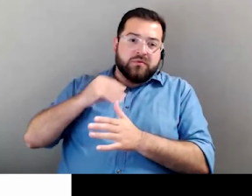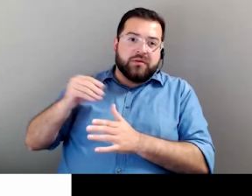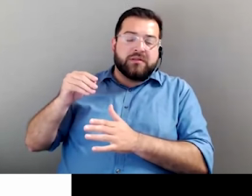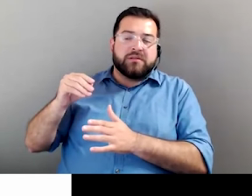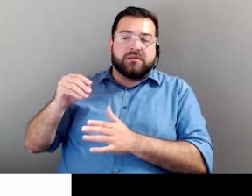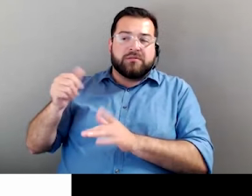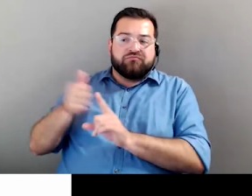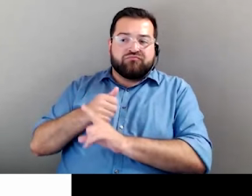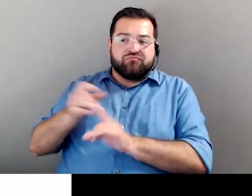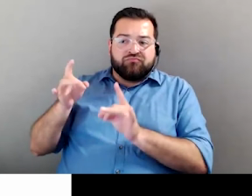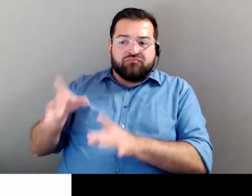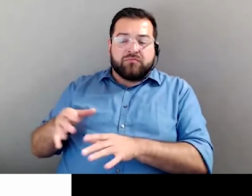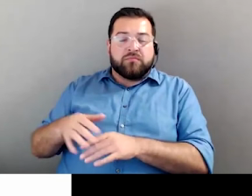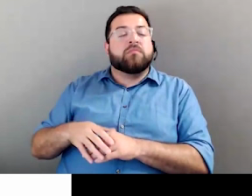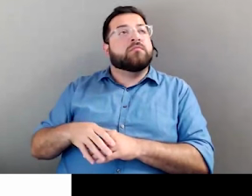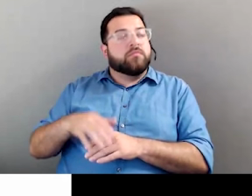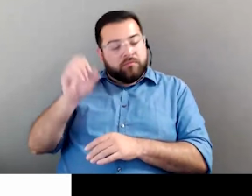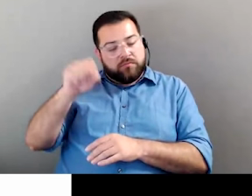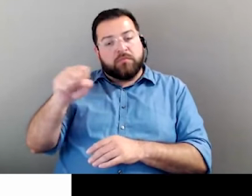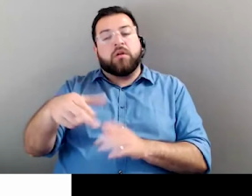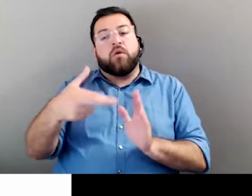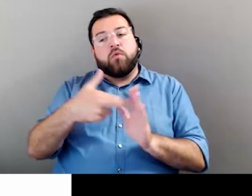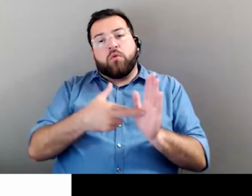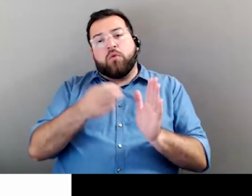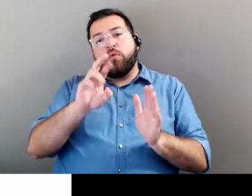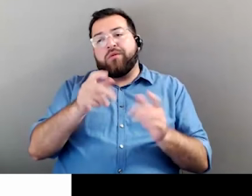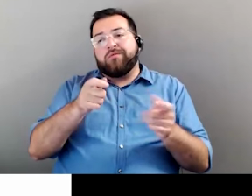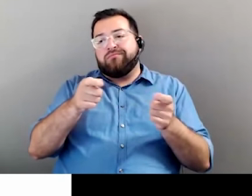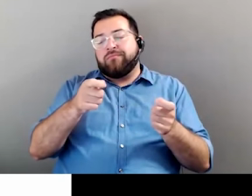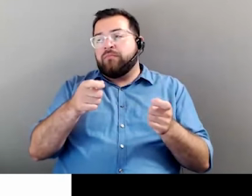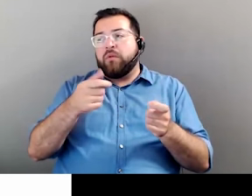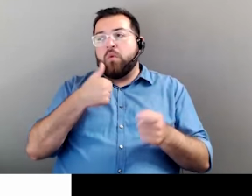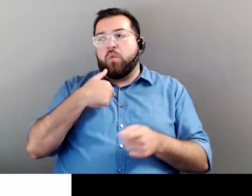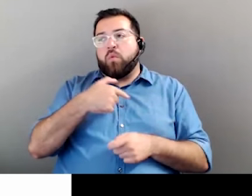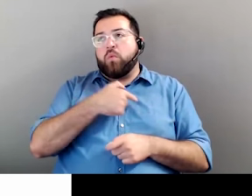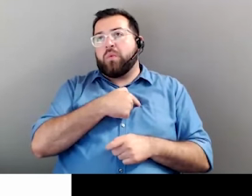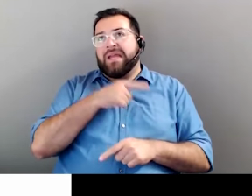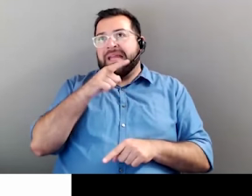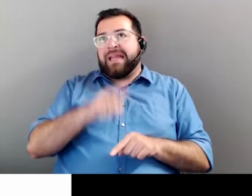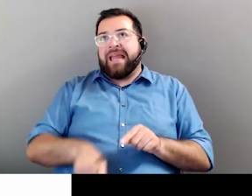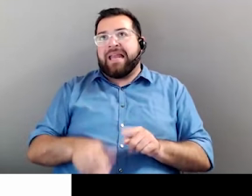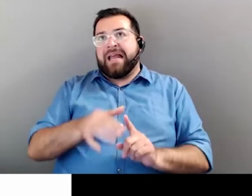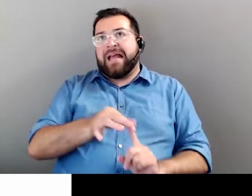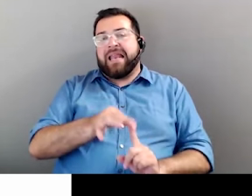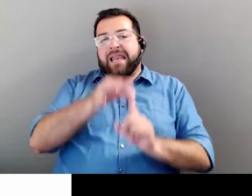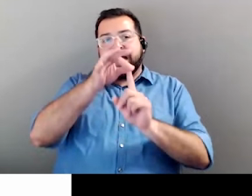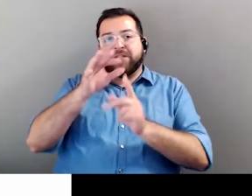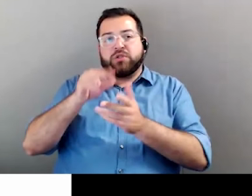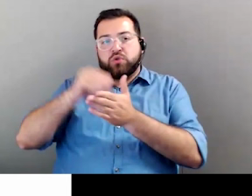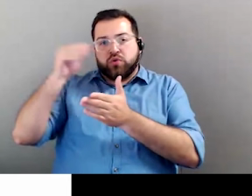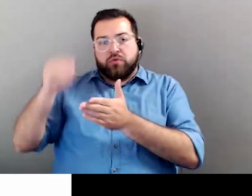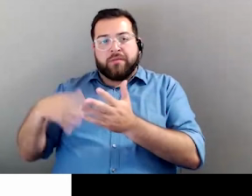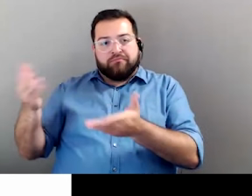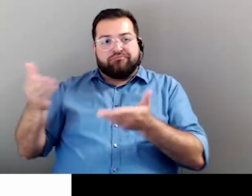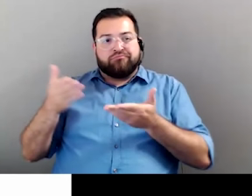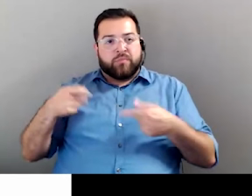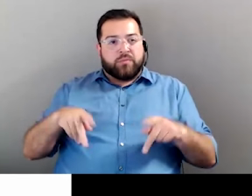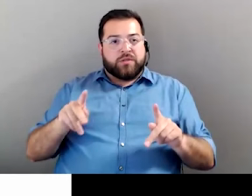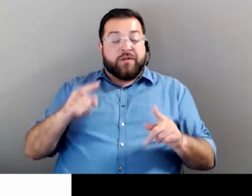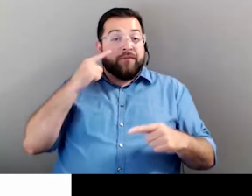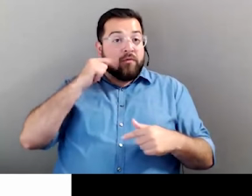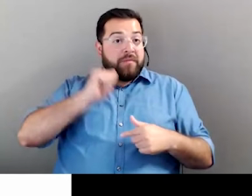it's a rule or regulation that we're not able to do so unless you get the student's permission. Like even for me, if there was a case going